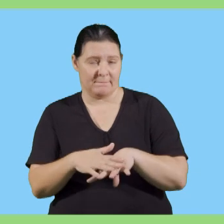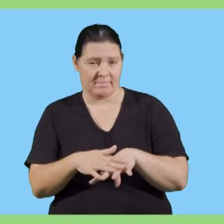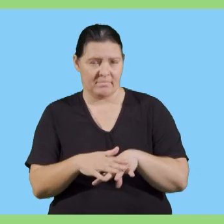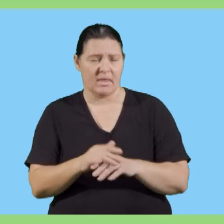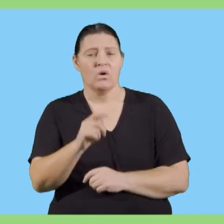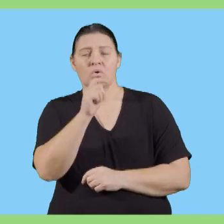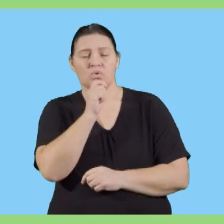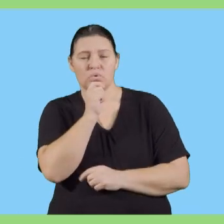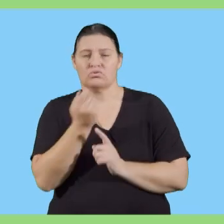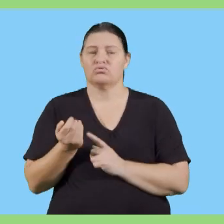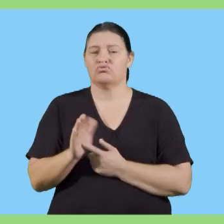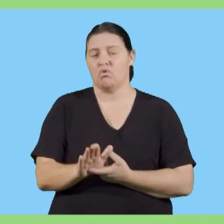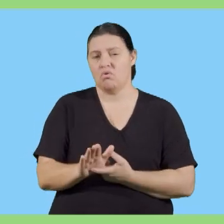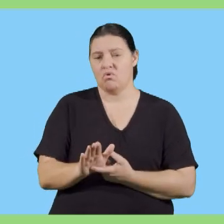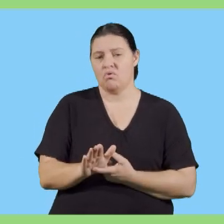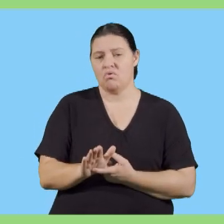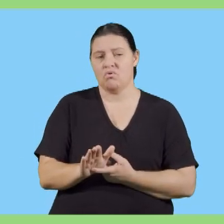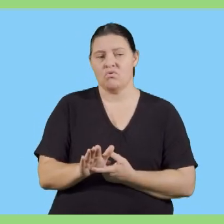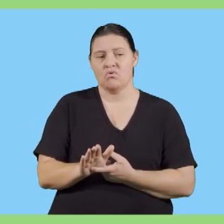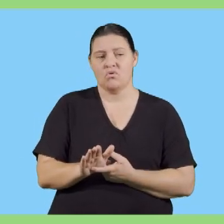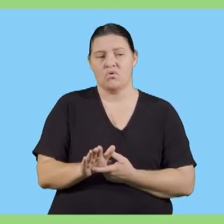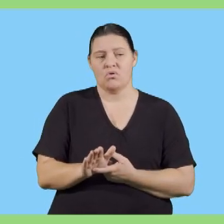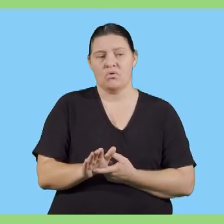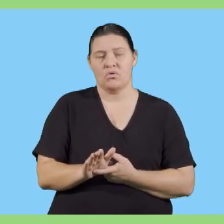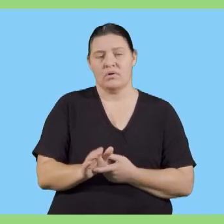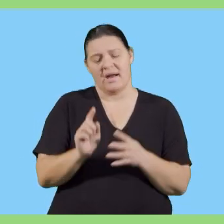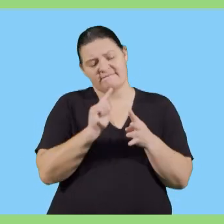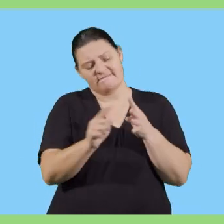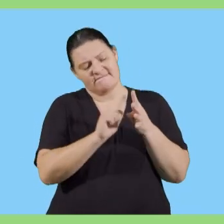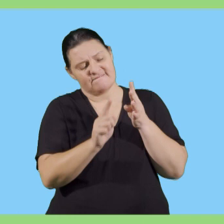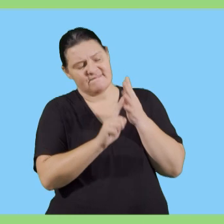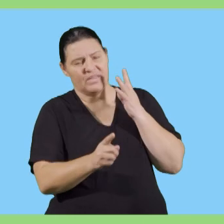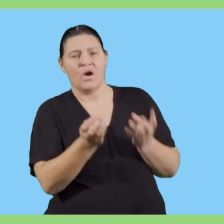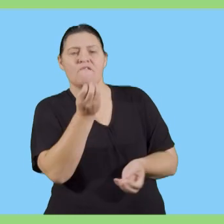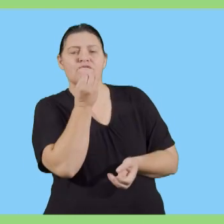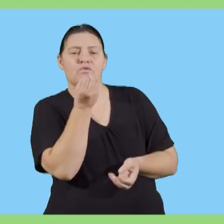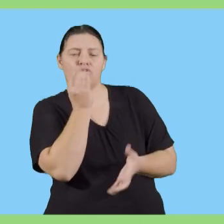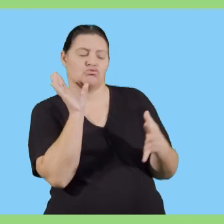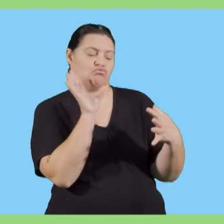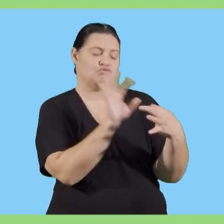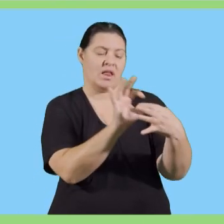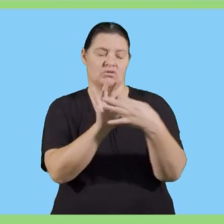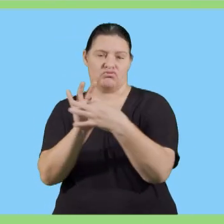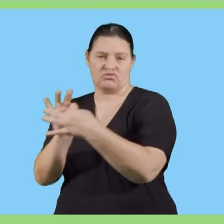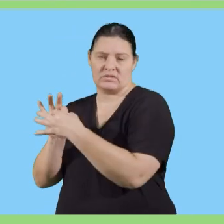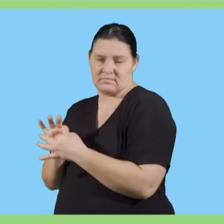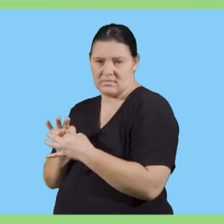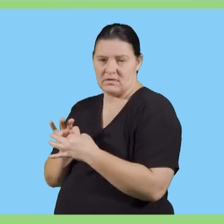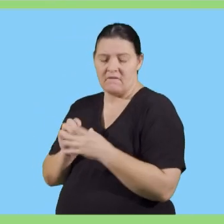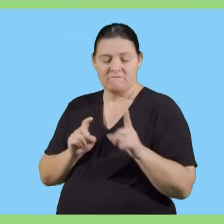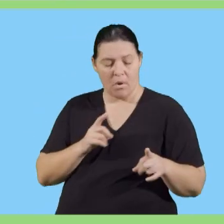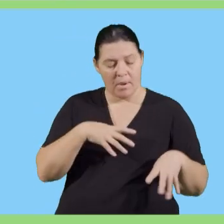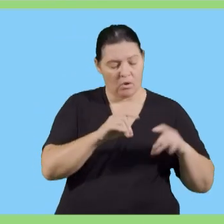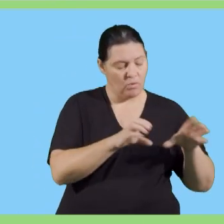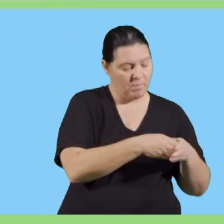relationships between different species within an ecosystem. So what does that mean? Let us look at